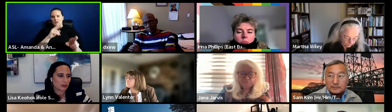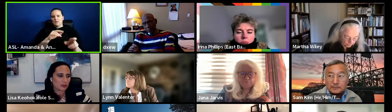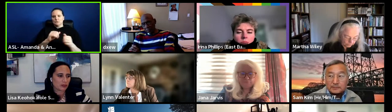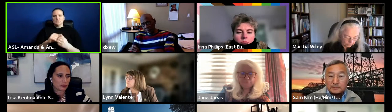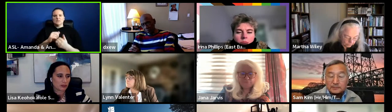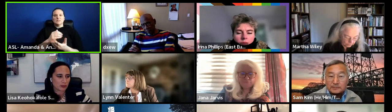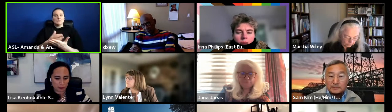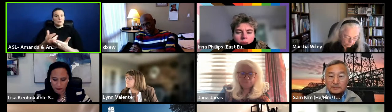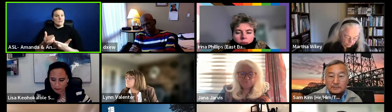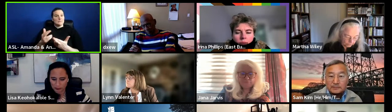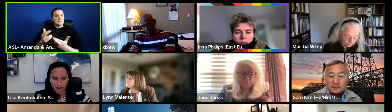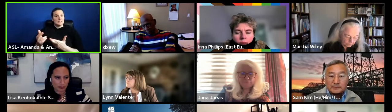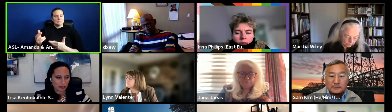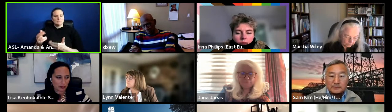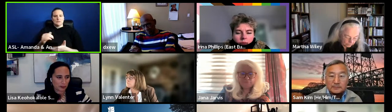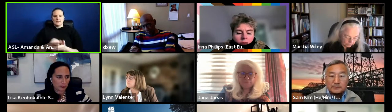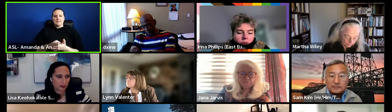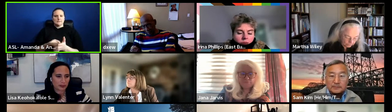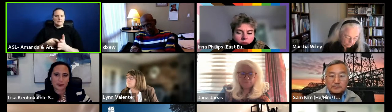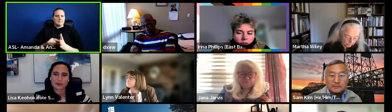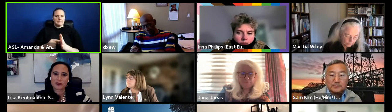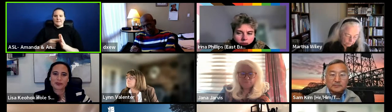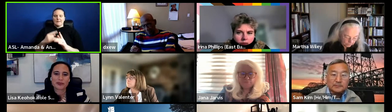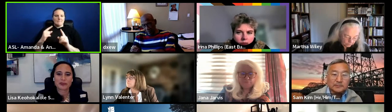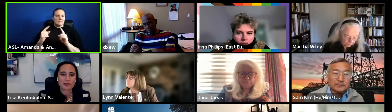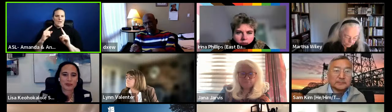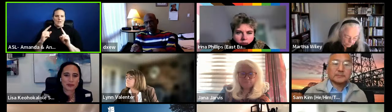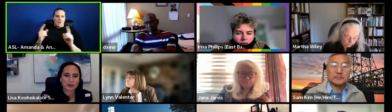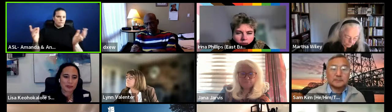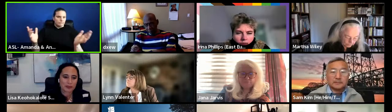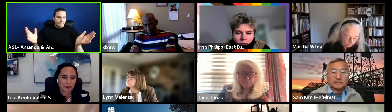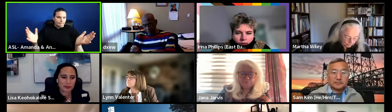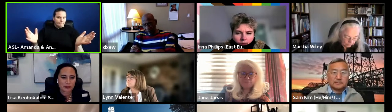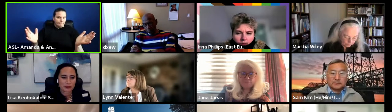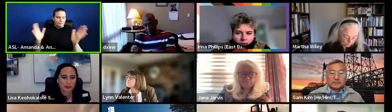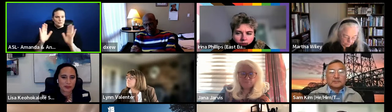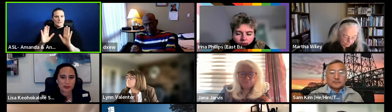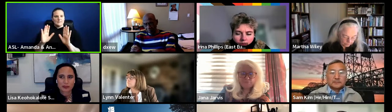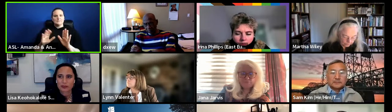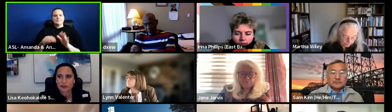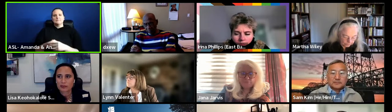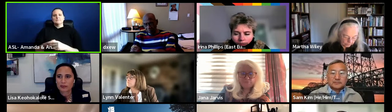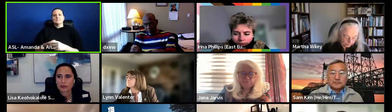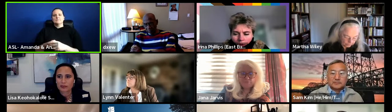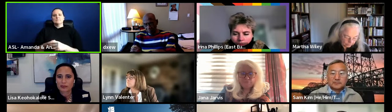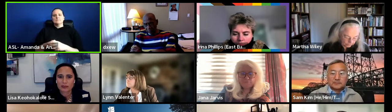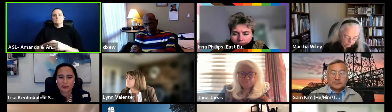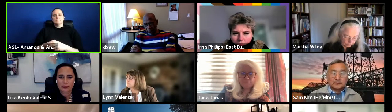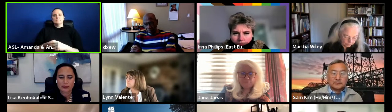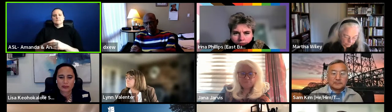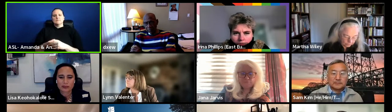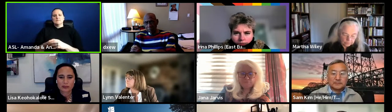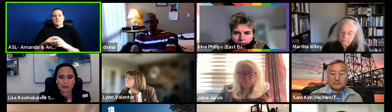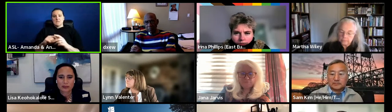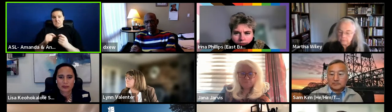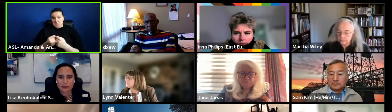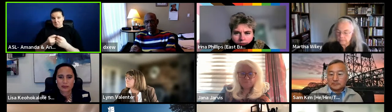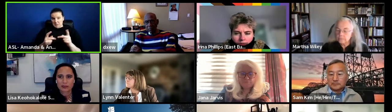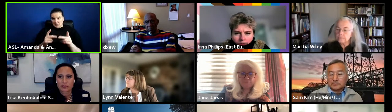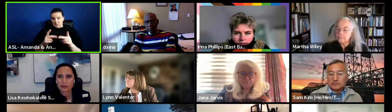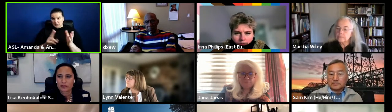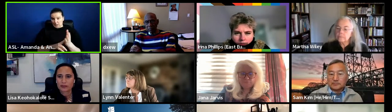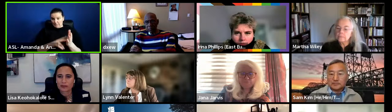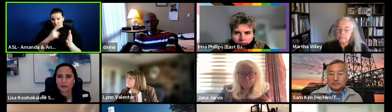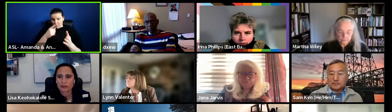the recommendations. So this is just the beginning of that dialogue. Great. Team, could you tell me if we have folks sign up for